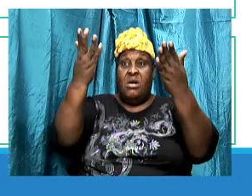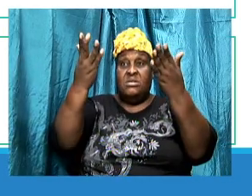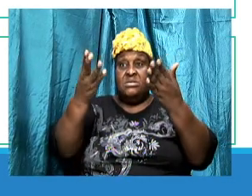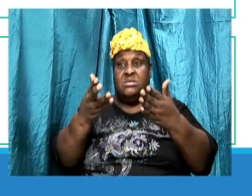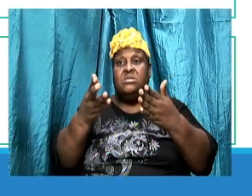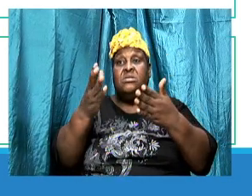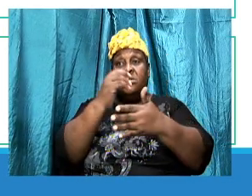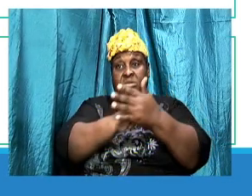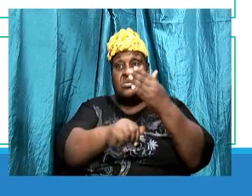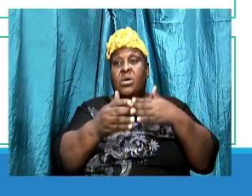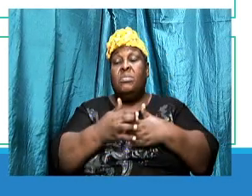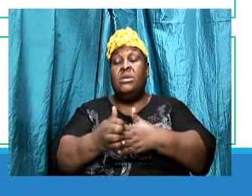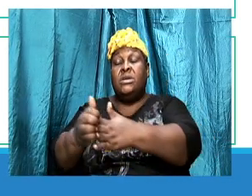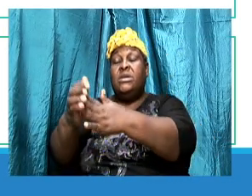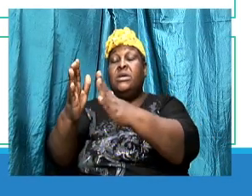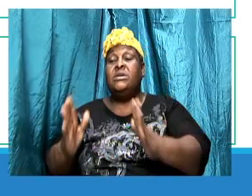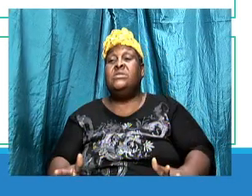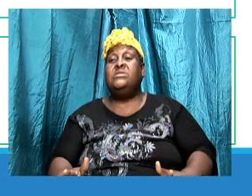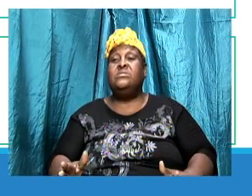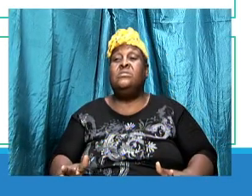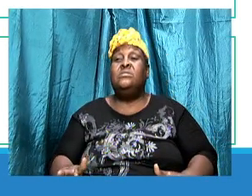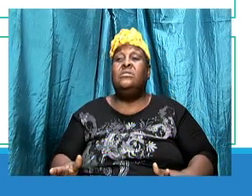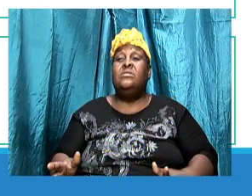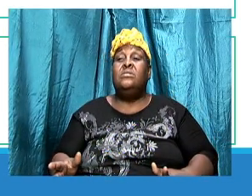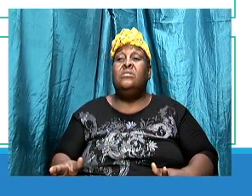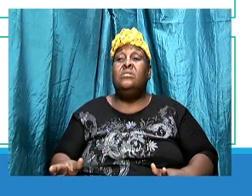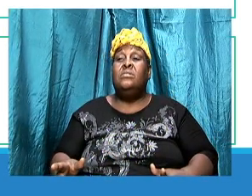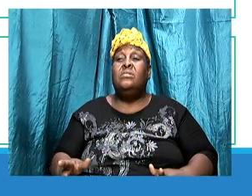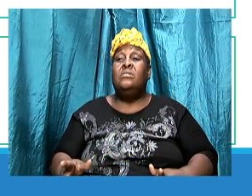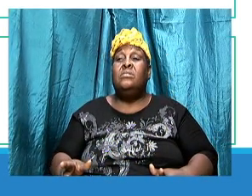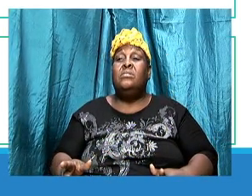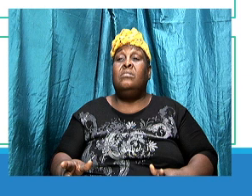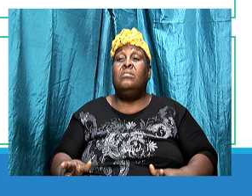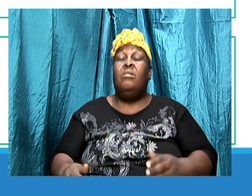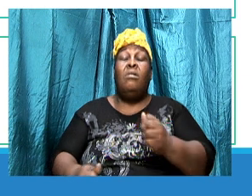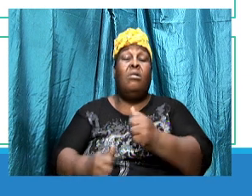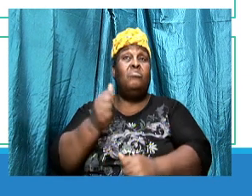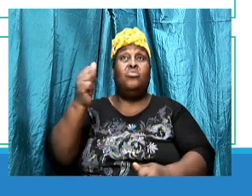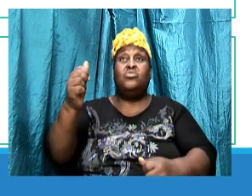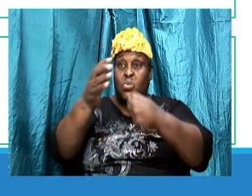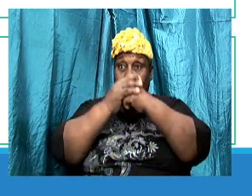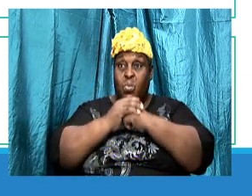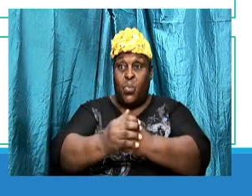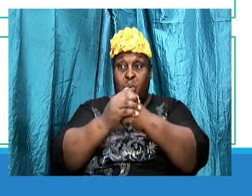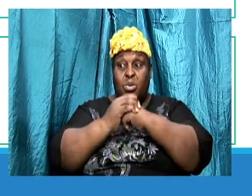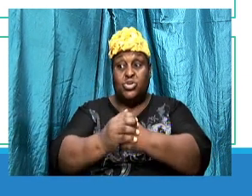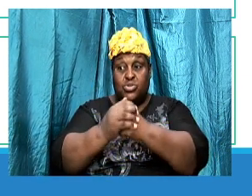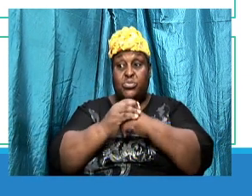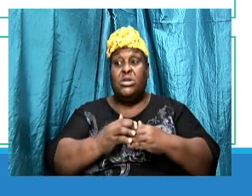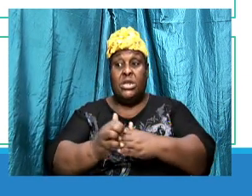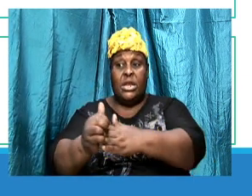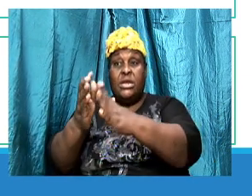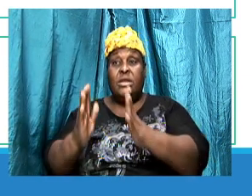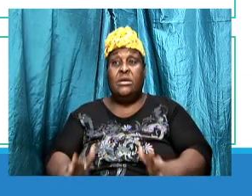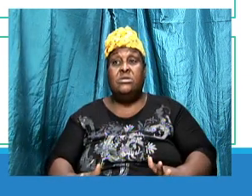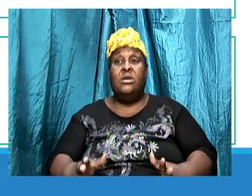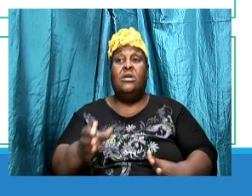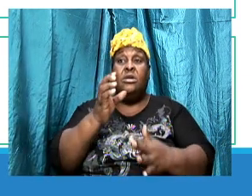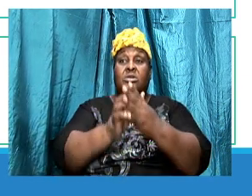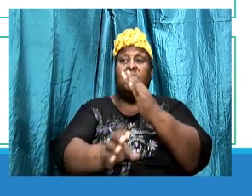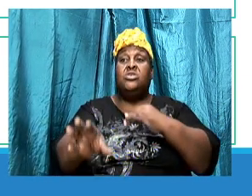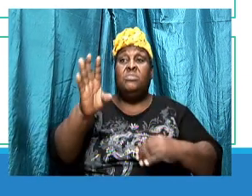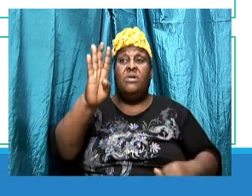leaders, and on to the point of almost worshiping them. And so in chapter 4, Paul gives